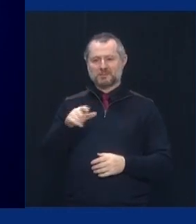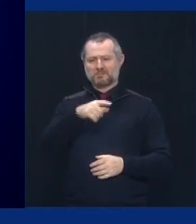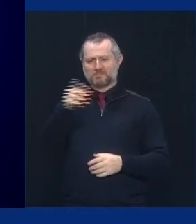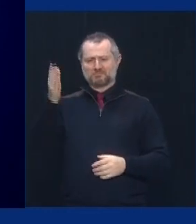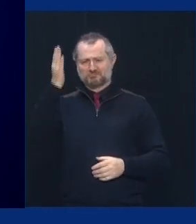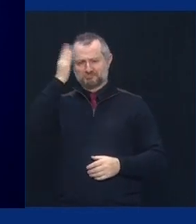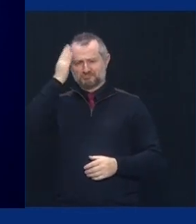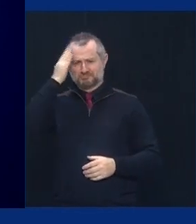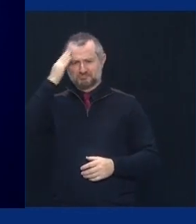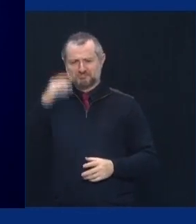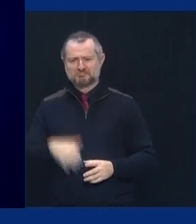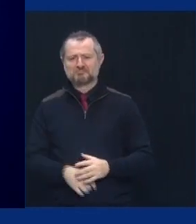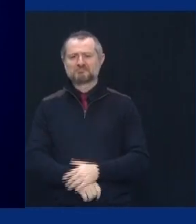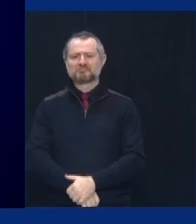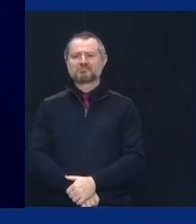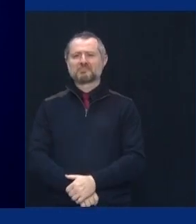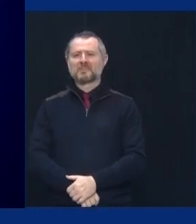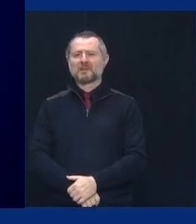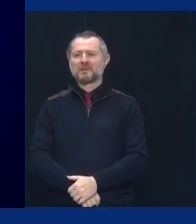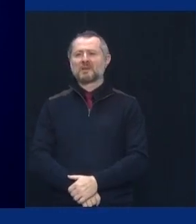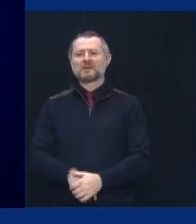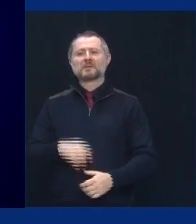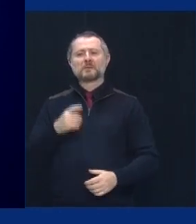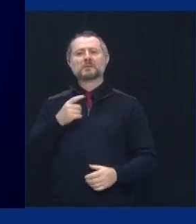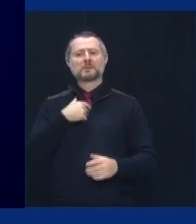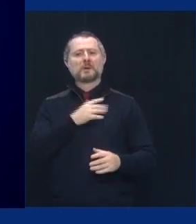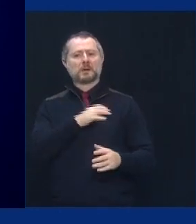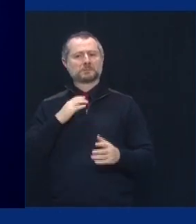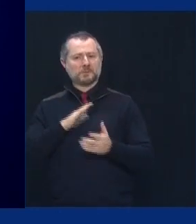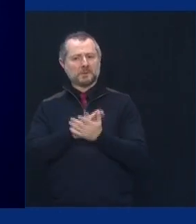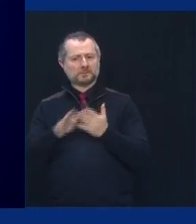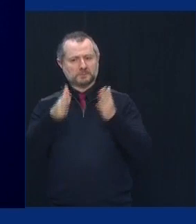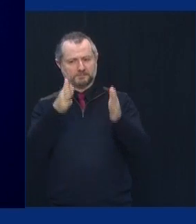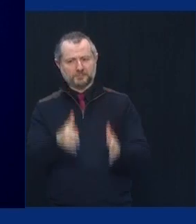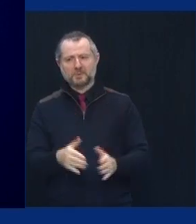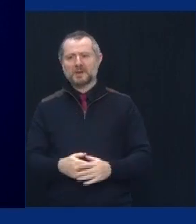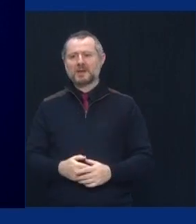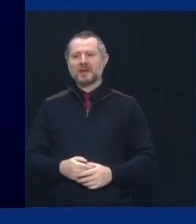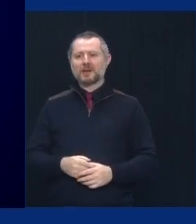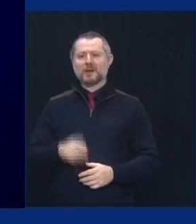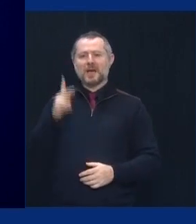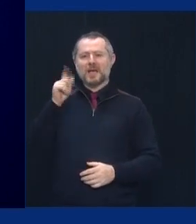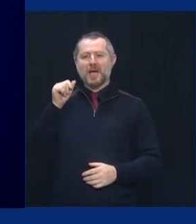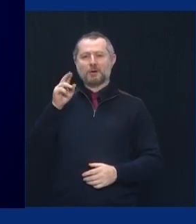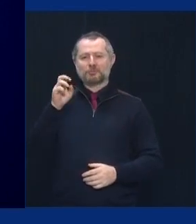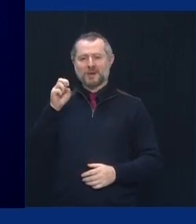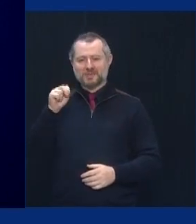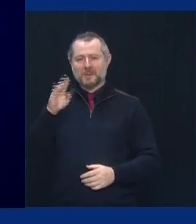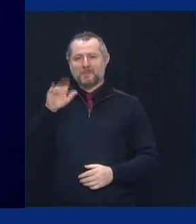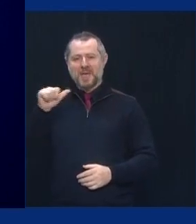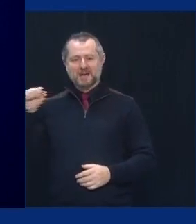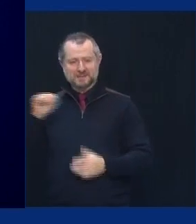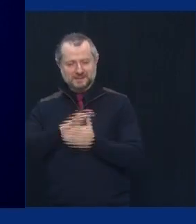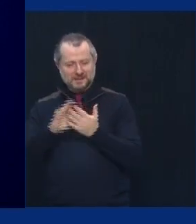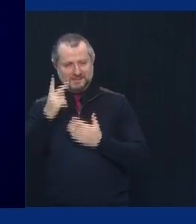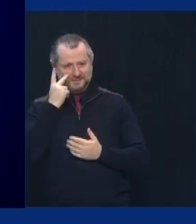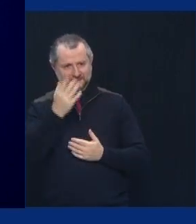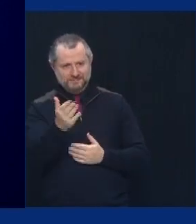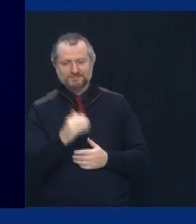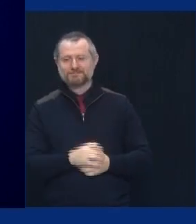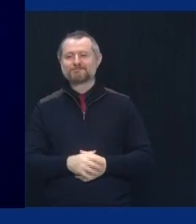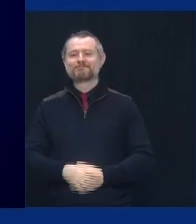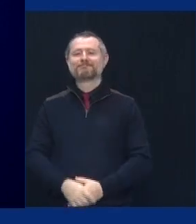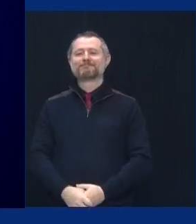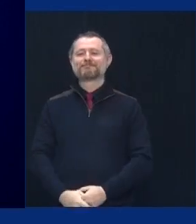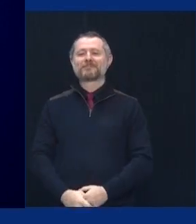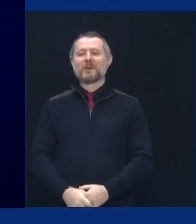state. Pleasure to be with Congressmember Karen Bass. Good to see you, Karen. That's our